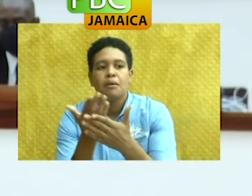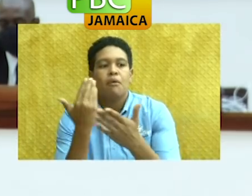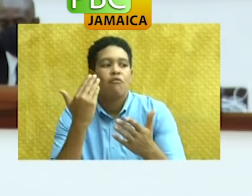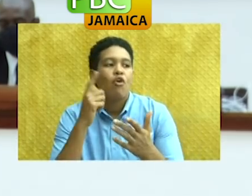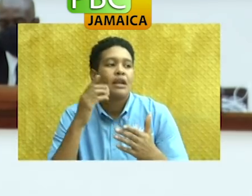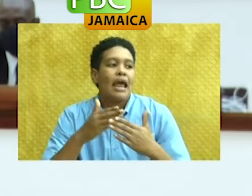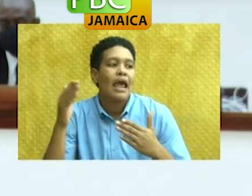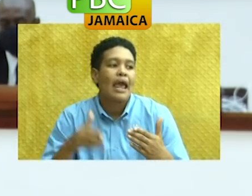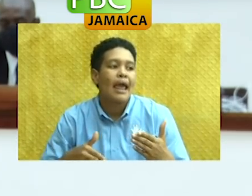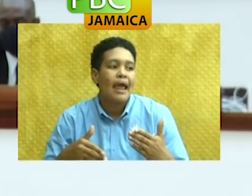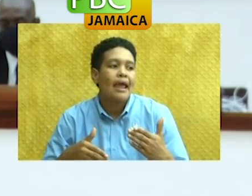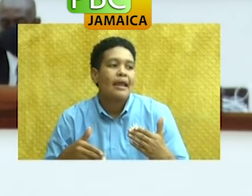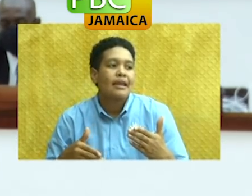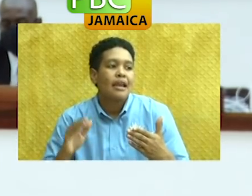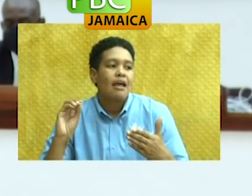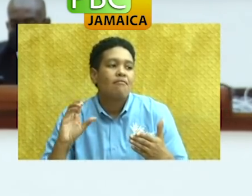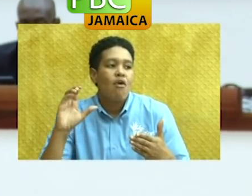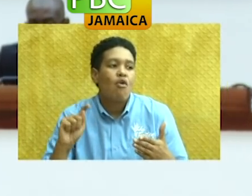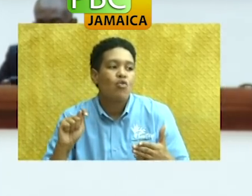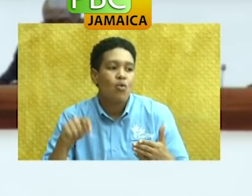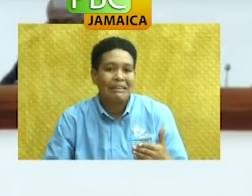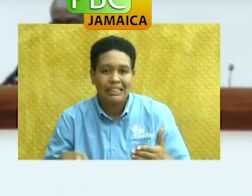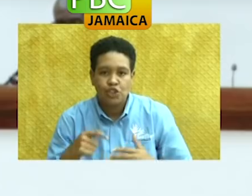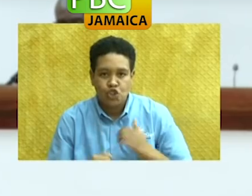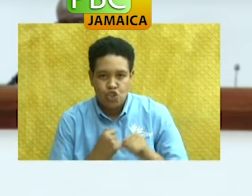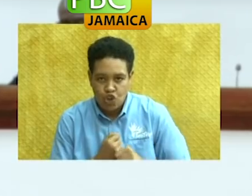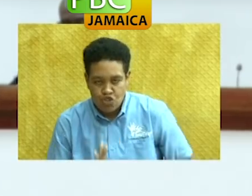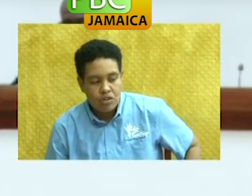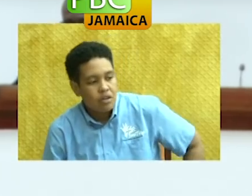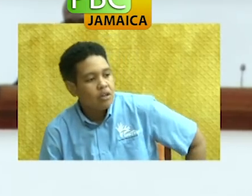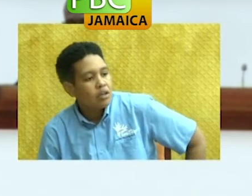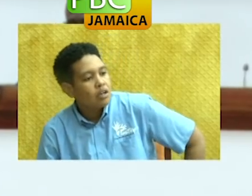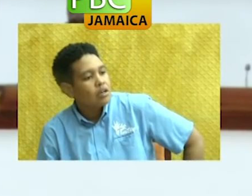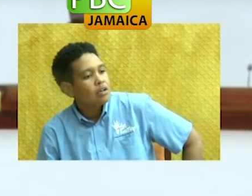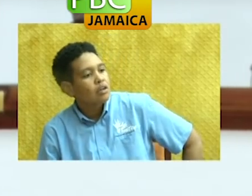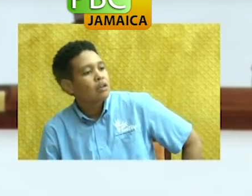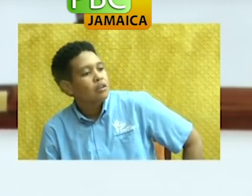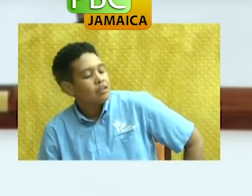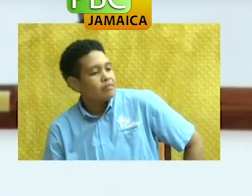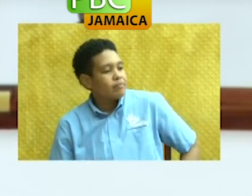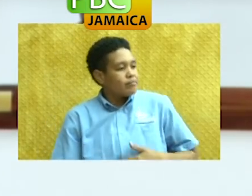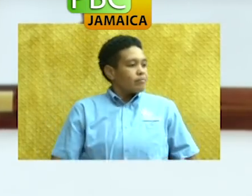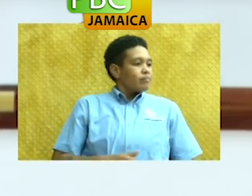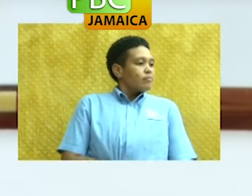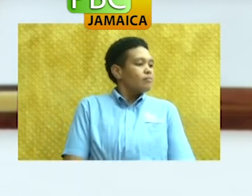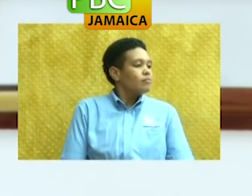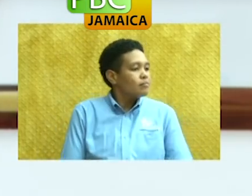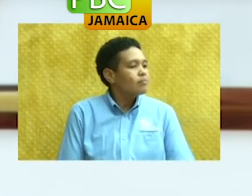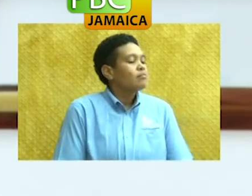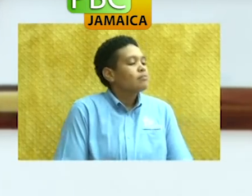the end of October. The bill will come back to this House,